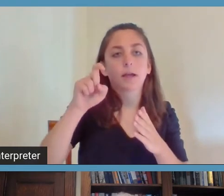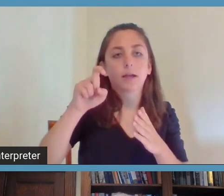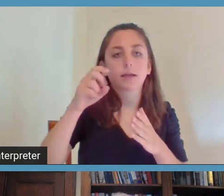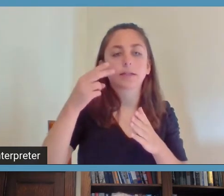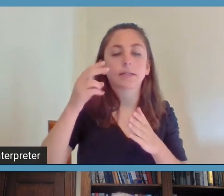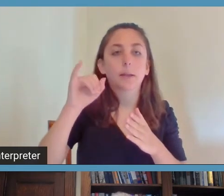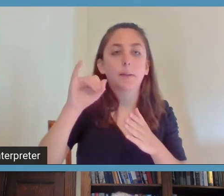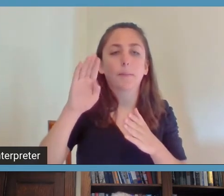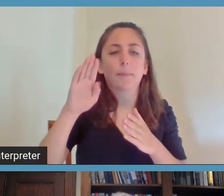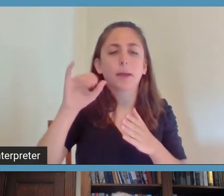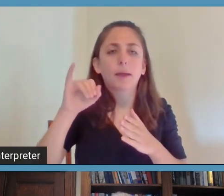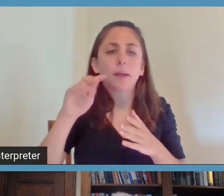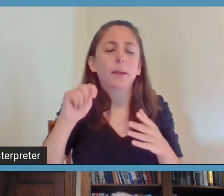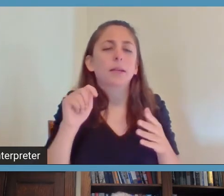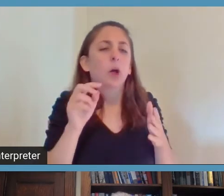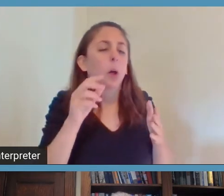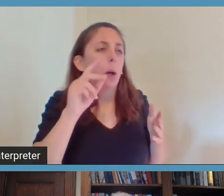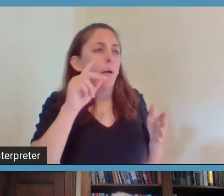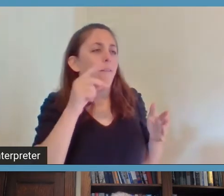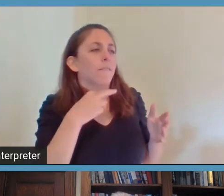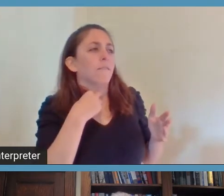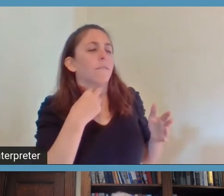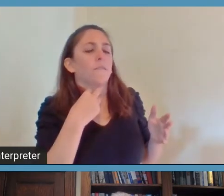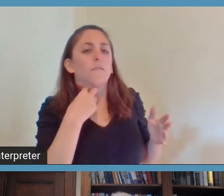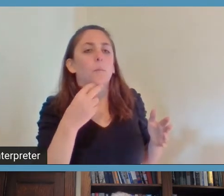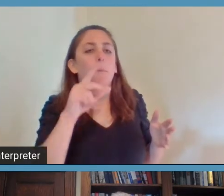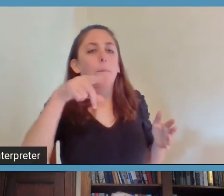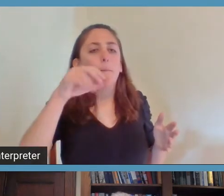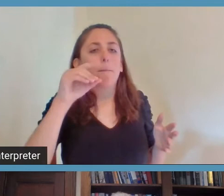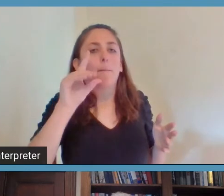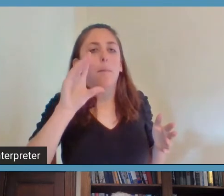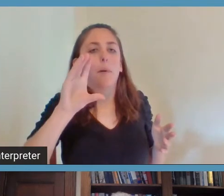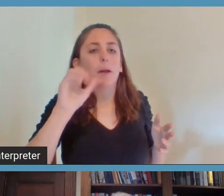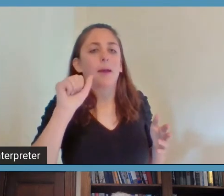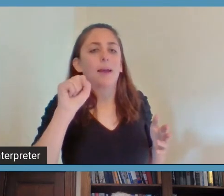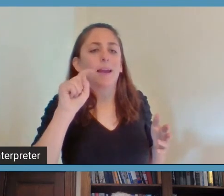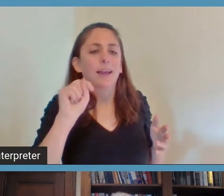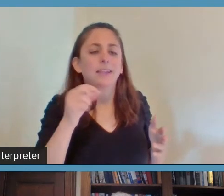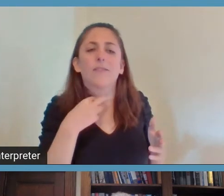is that? Joe's laughing. It feels like Joe knows what I'm talking about